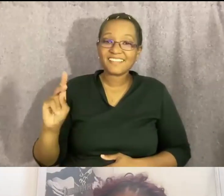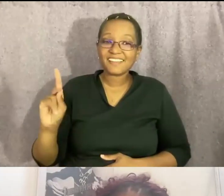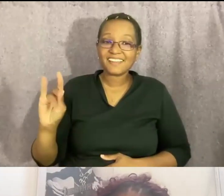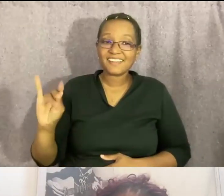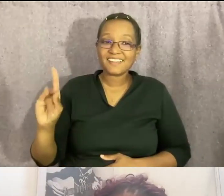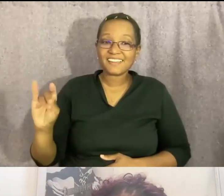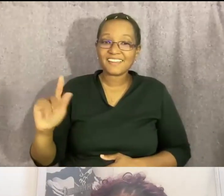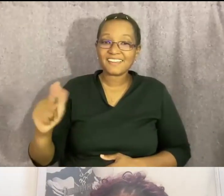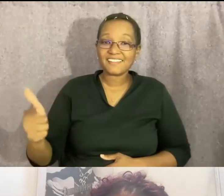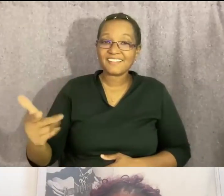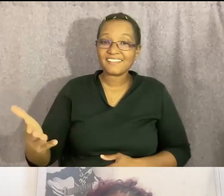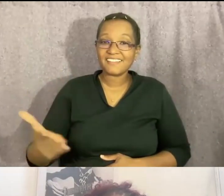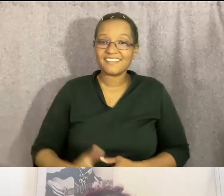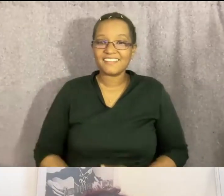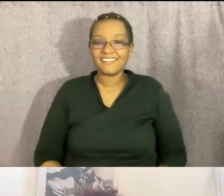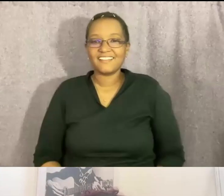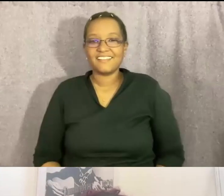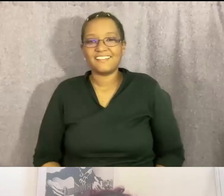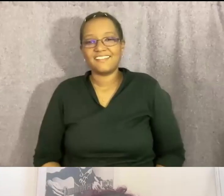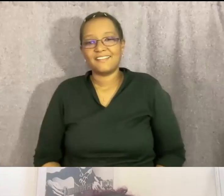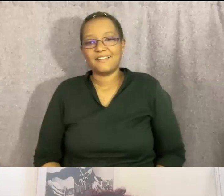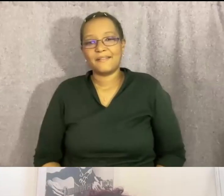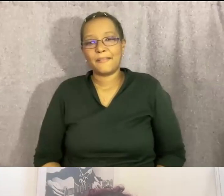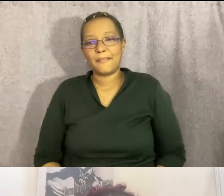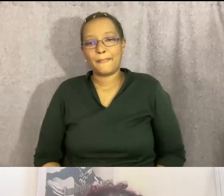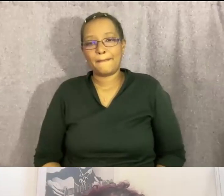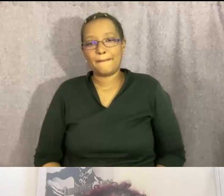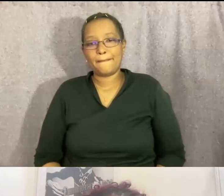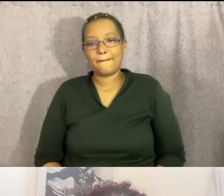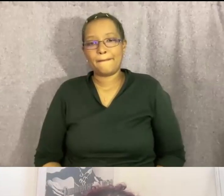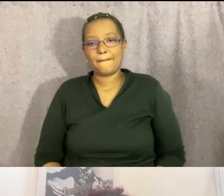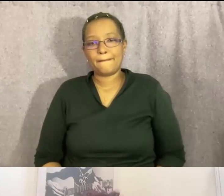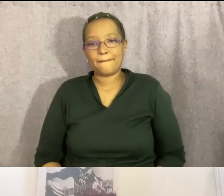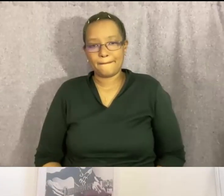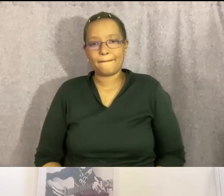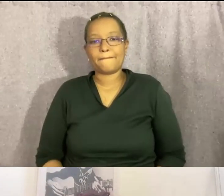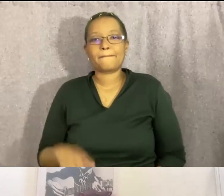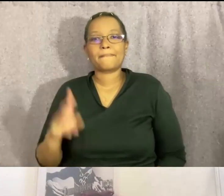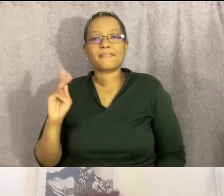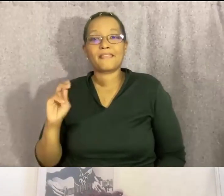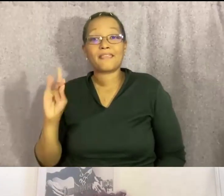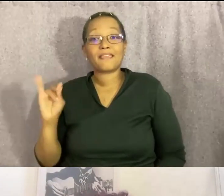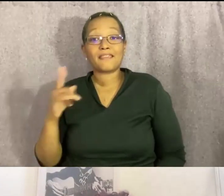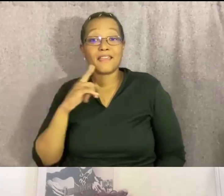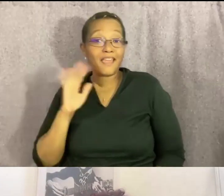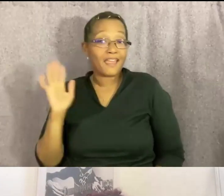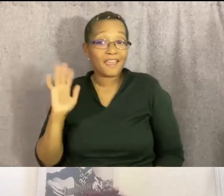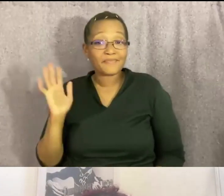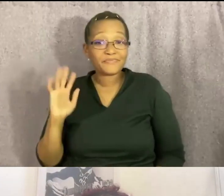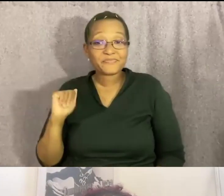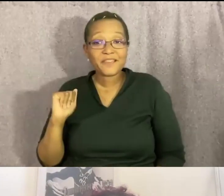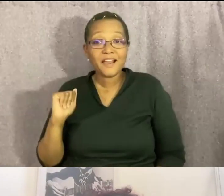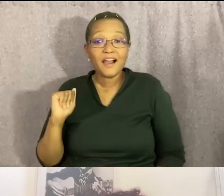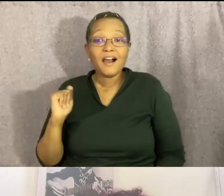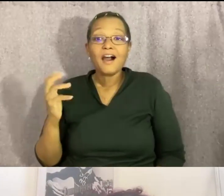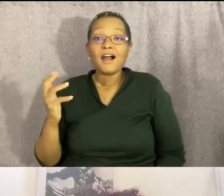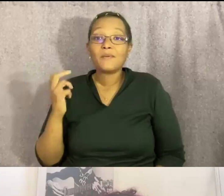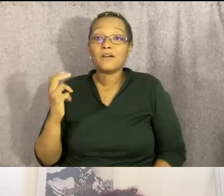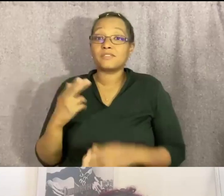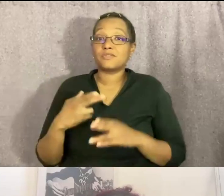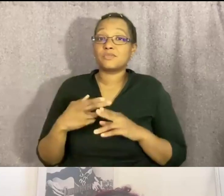Fear of open conflict can also lead to a lot of unintended harm, and we need to make sure that we're protecting our sustainability